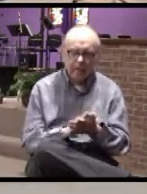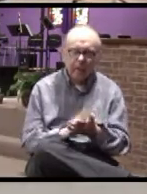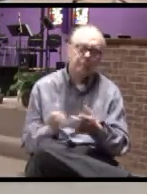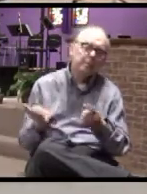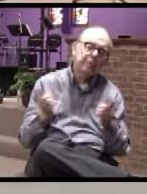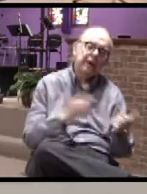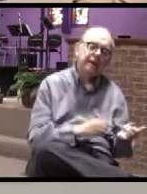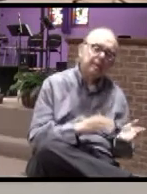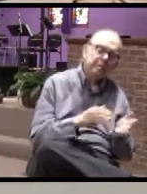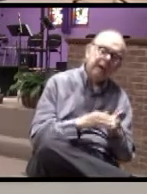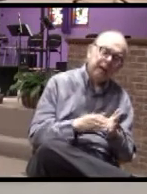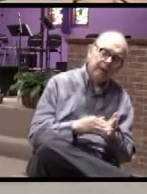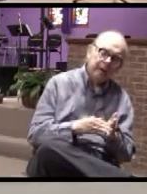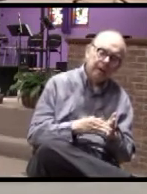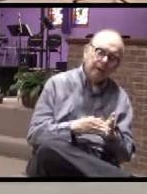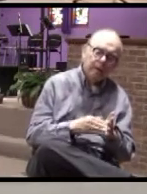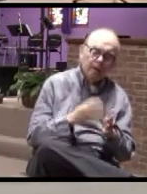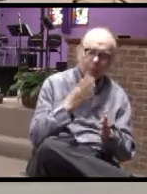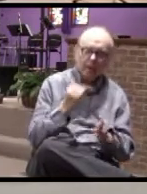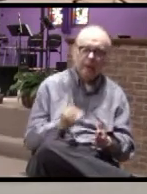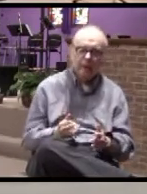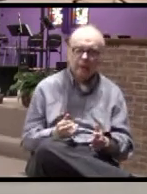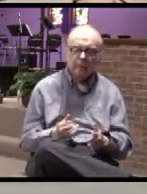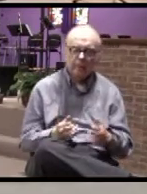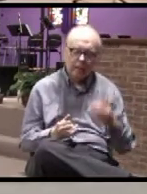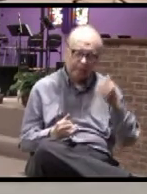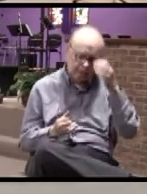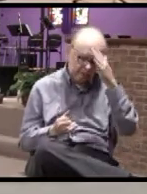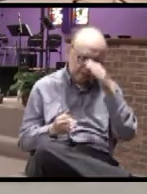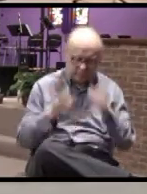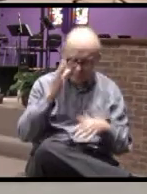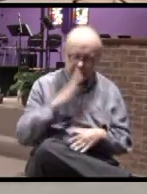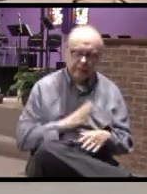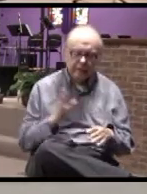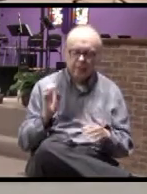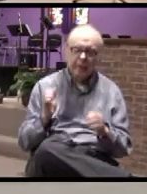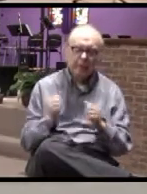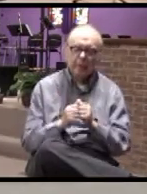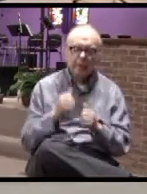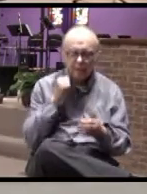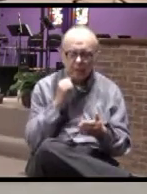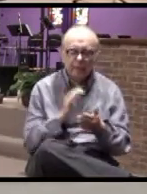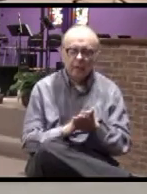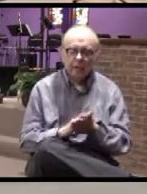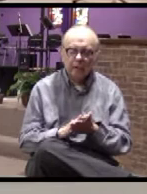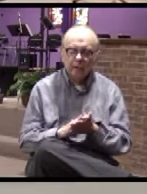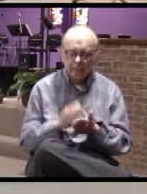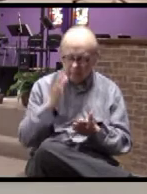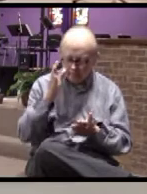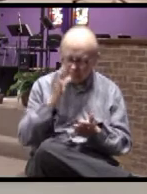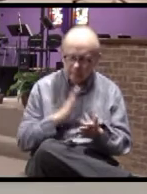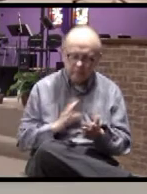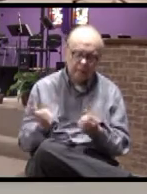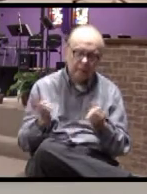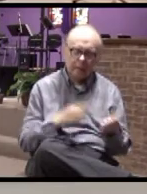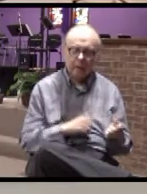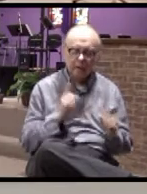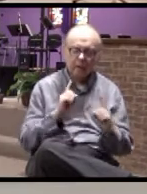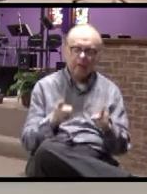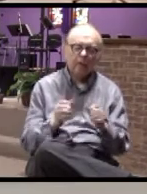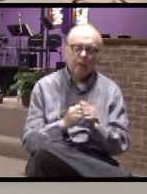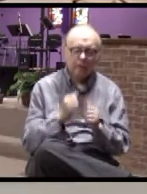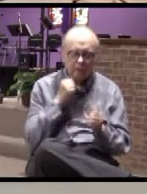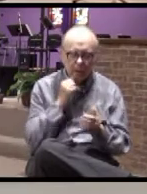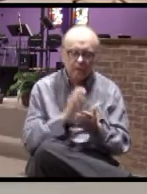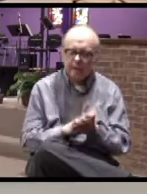back so he can be with his wife. He came back. He said, you need to go with your wife.